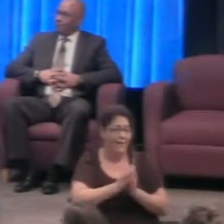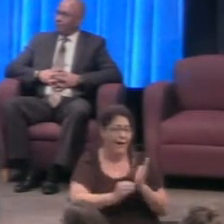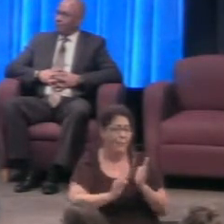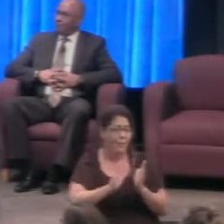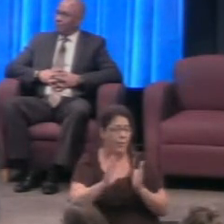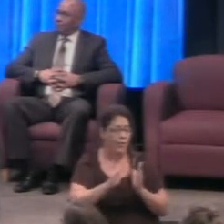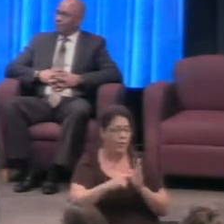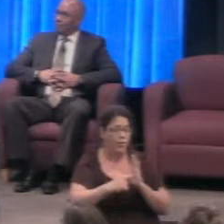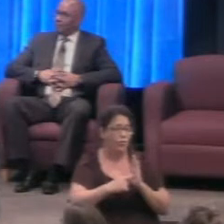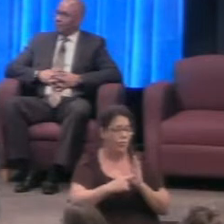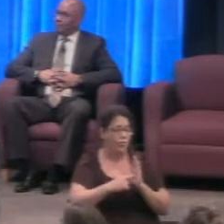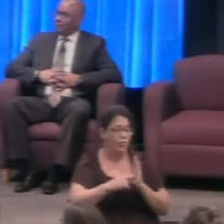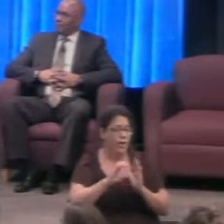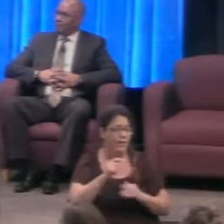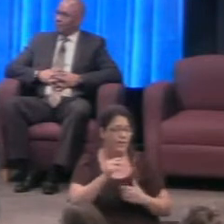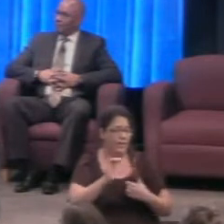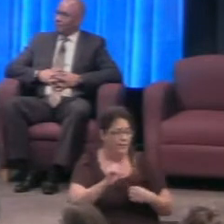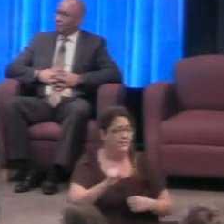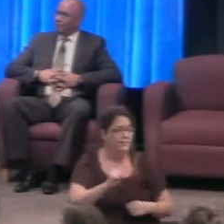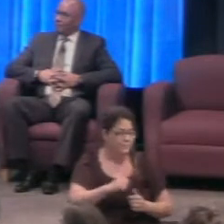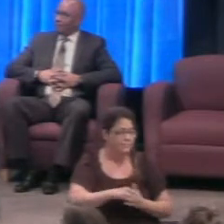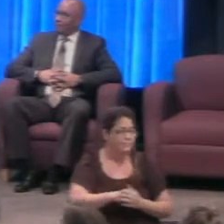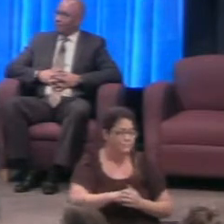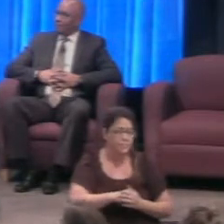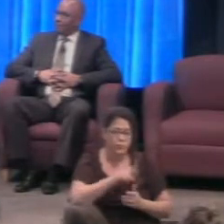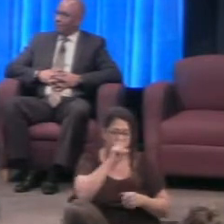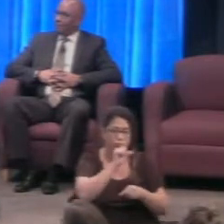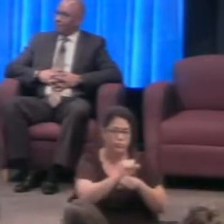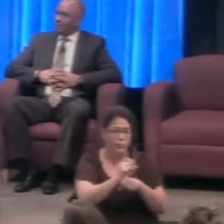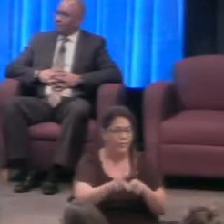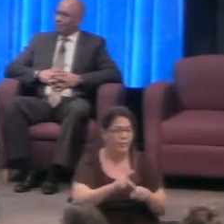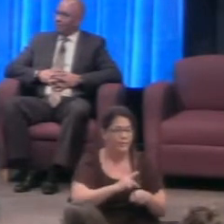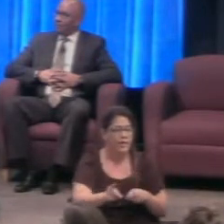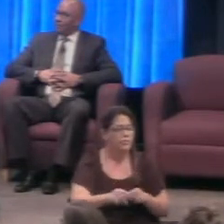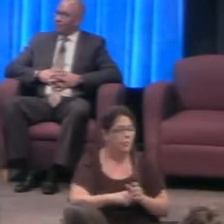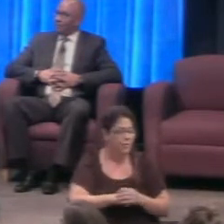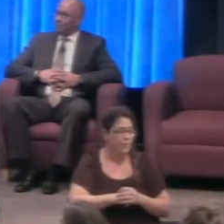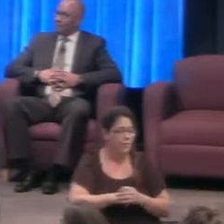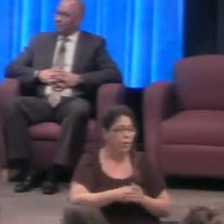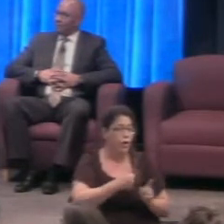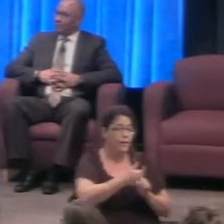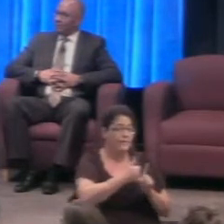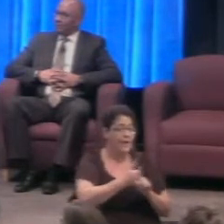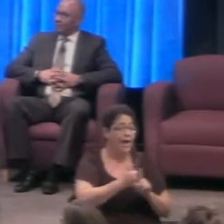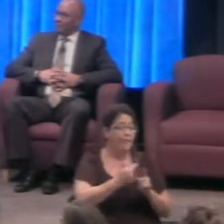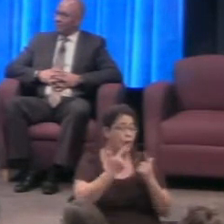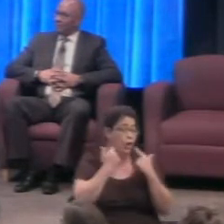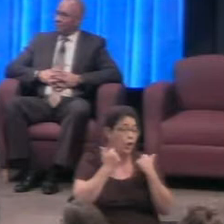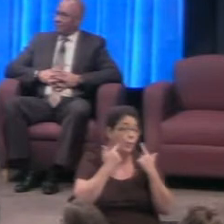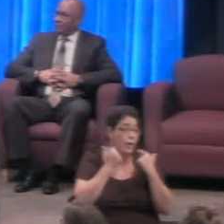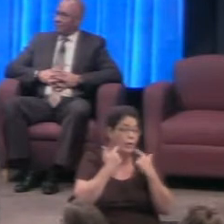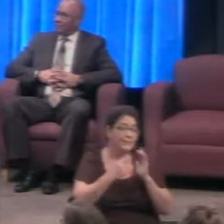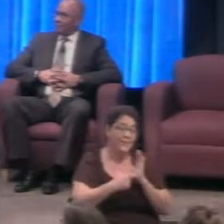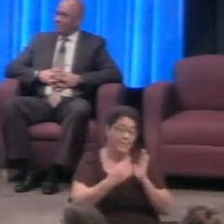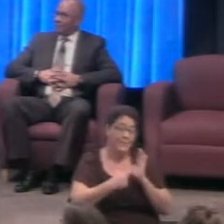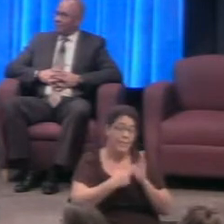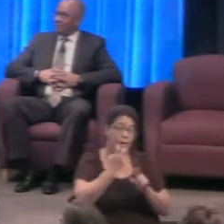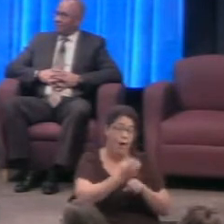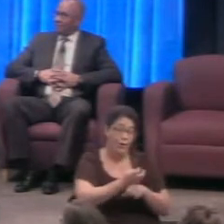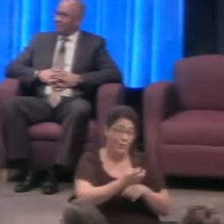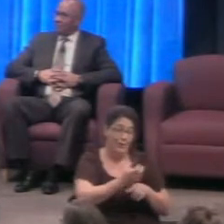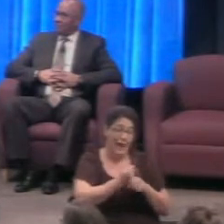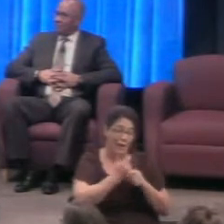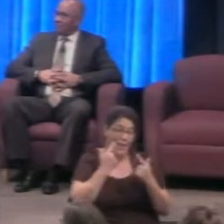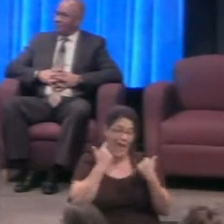true epitome of a professional. She has a solid sense of humor, tough to get out sometimes, great